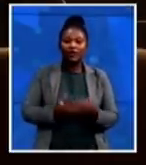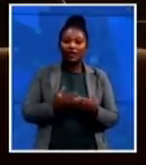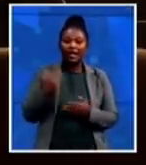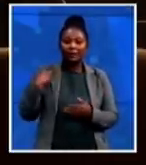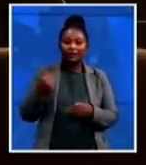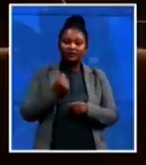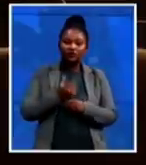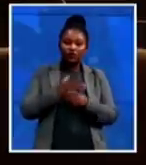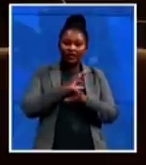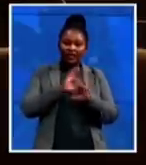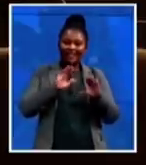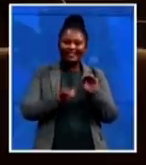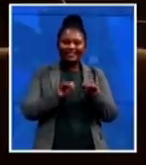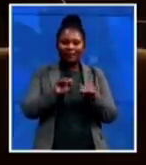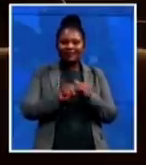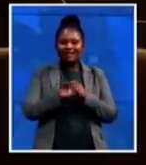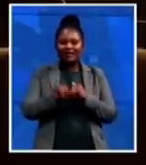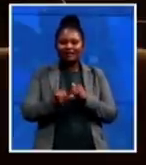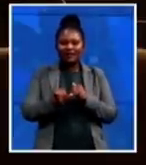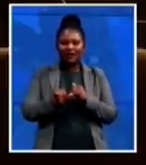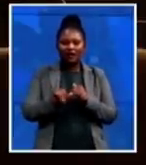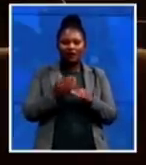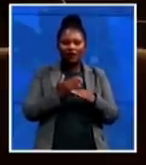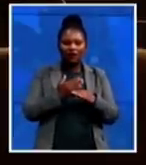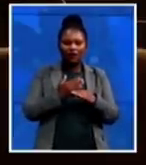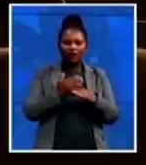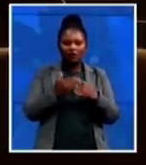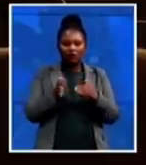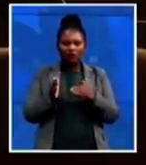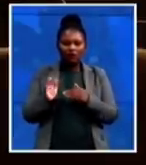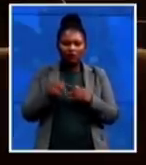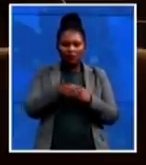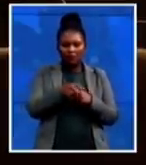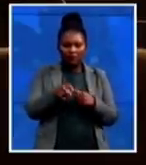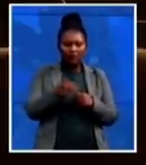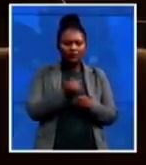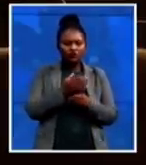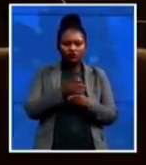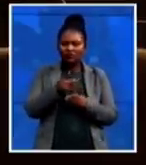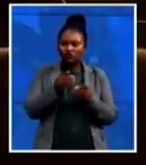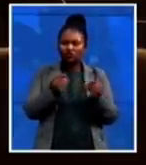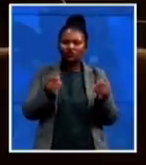taking to deal with the issue of the various travel bans that have been imposed on South Africa?